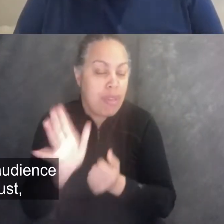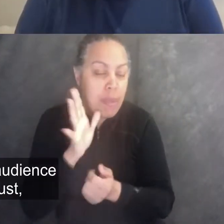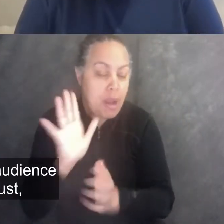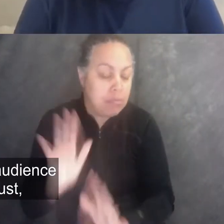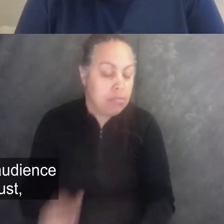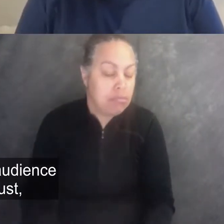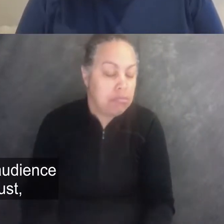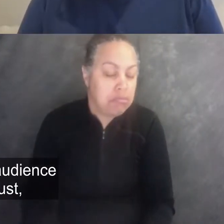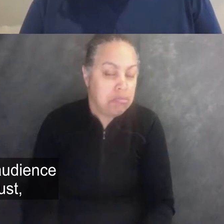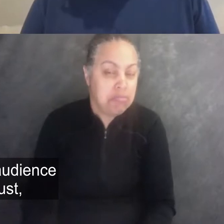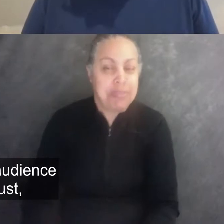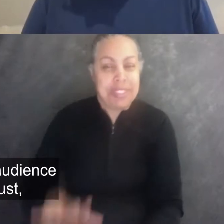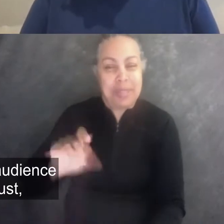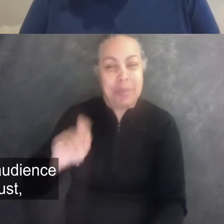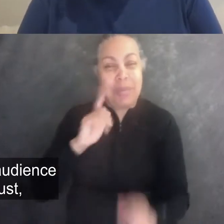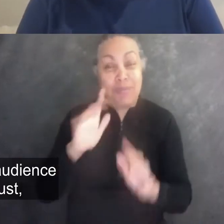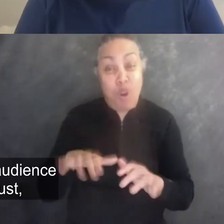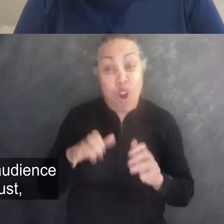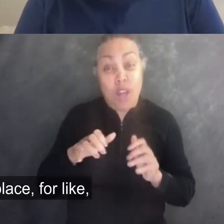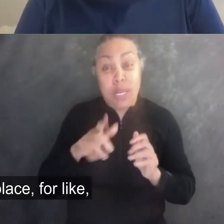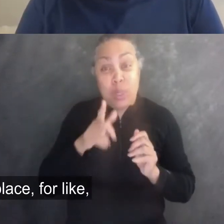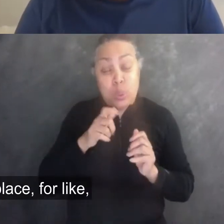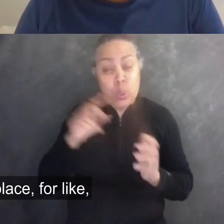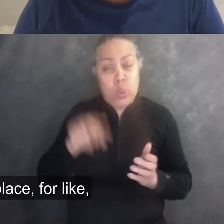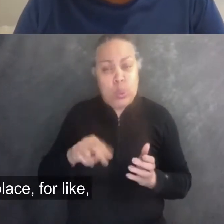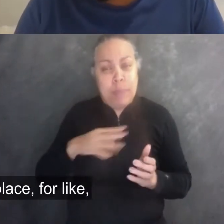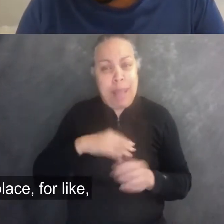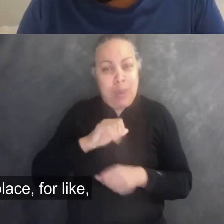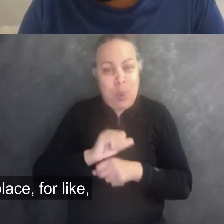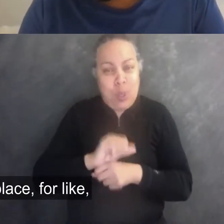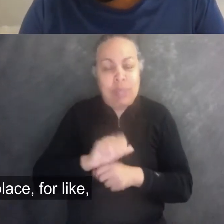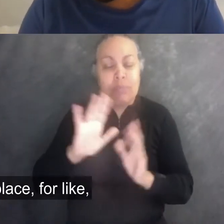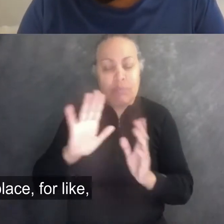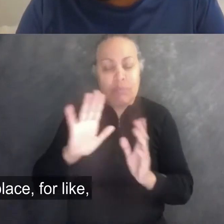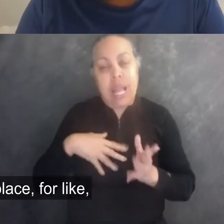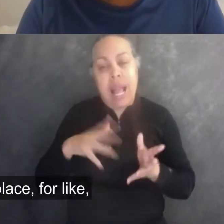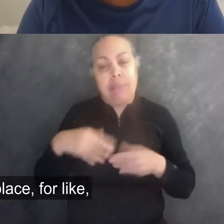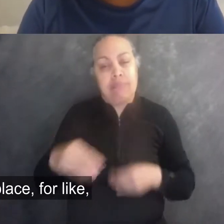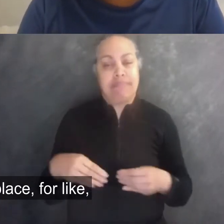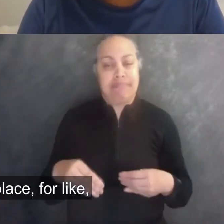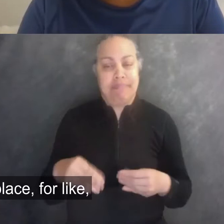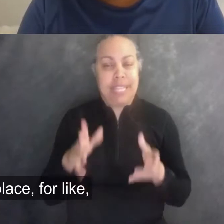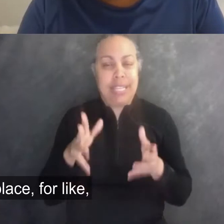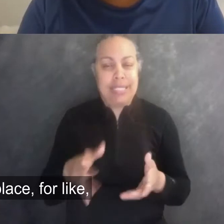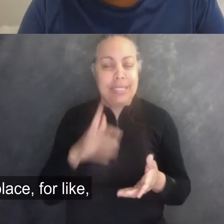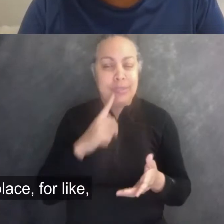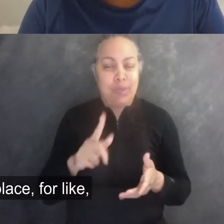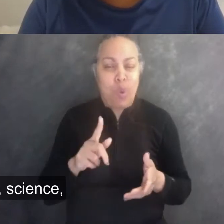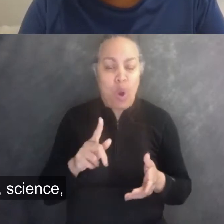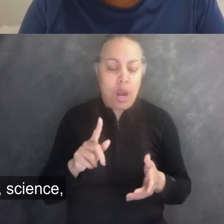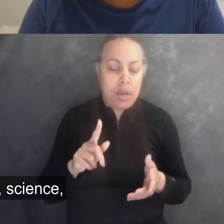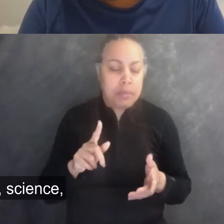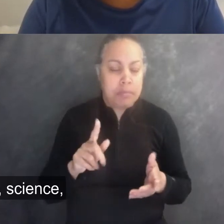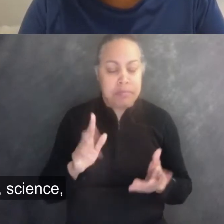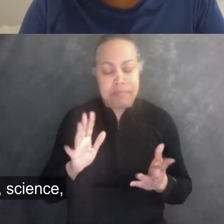But in terms about audience for the work, I make a lot of room for place for, like, there's